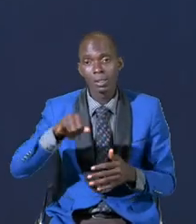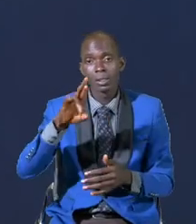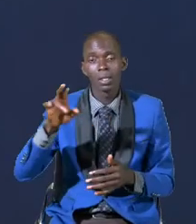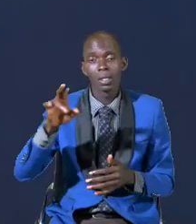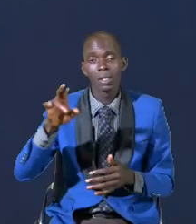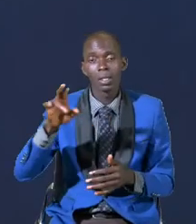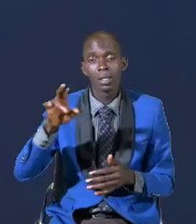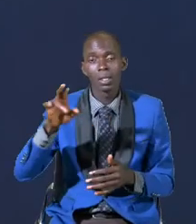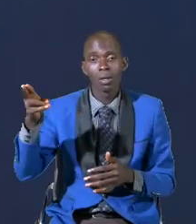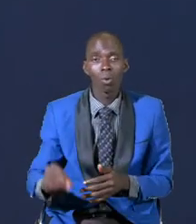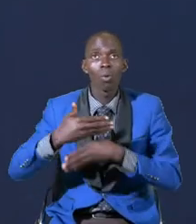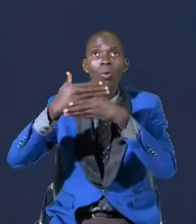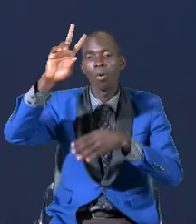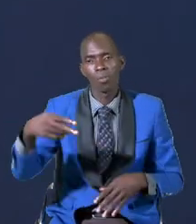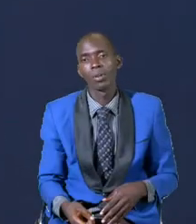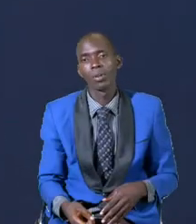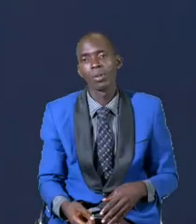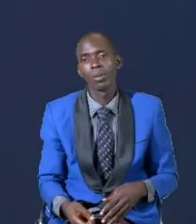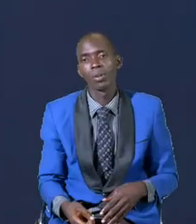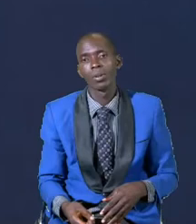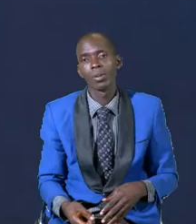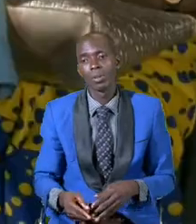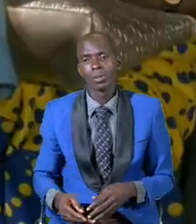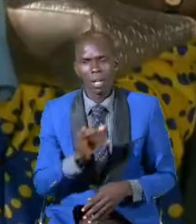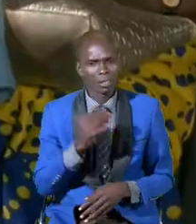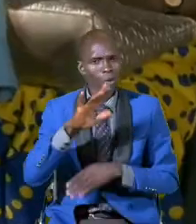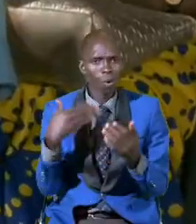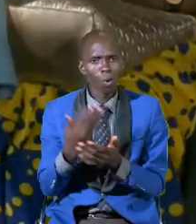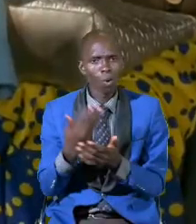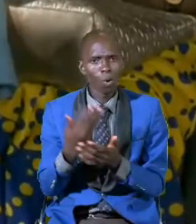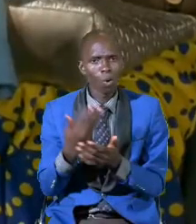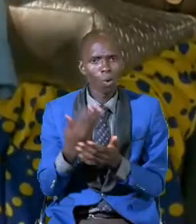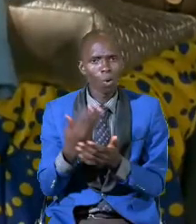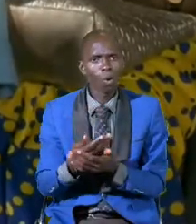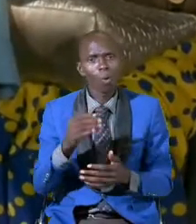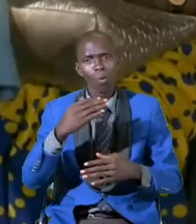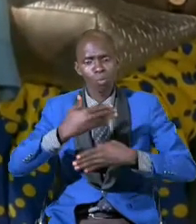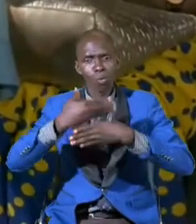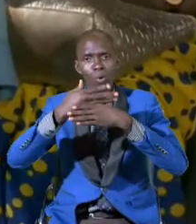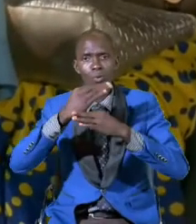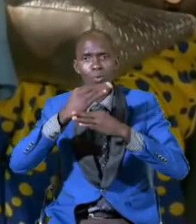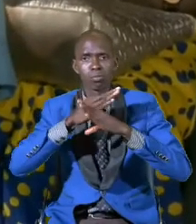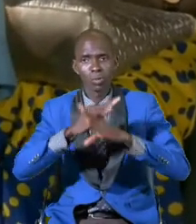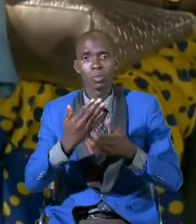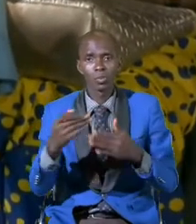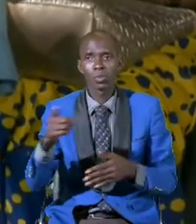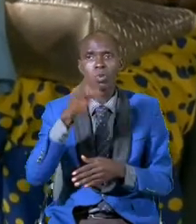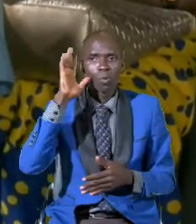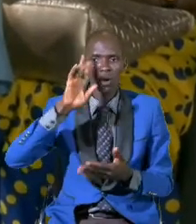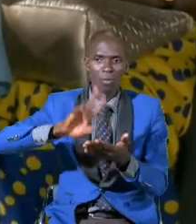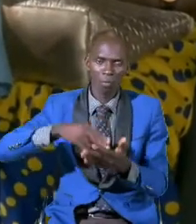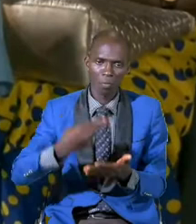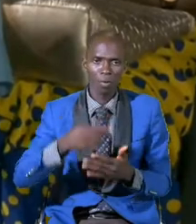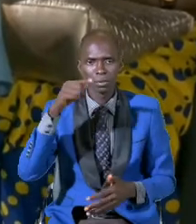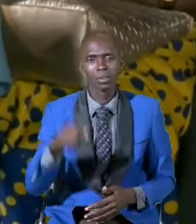flat. I see that all the Jericho walls before you will fall down flat. The things you are thinking,